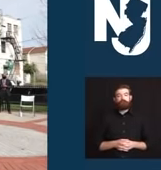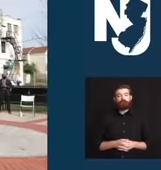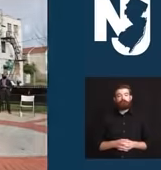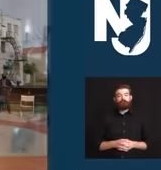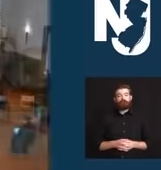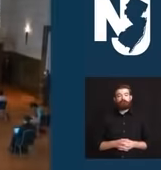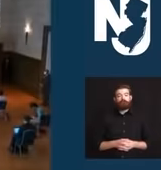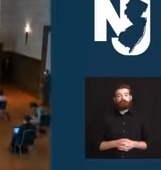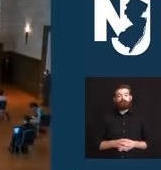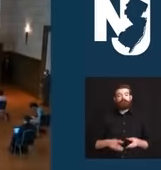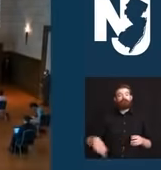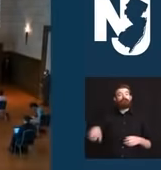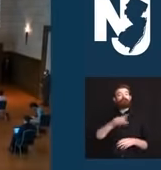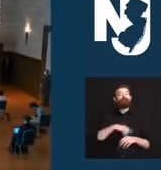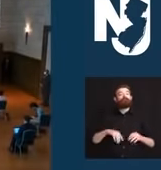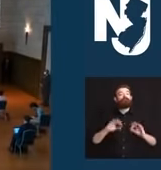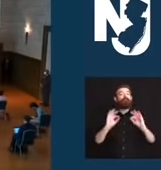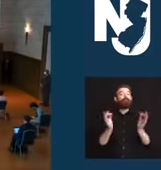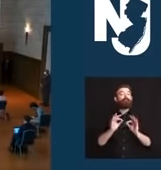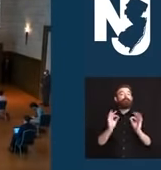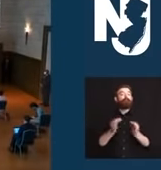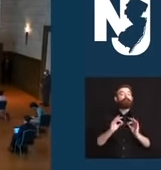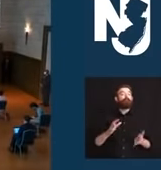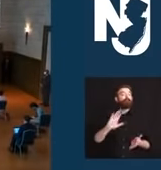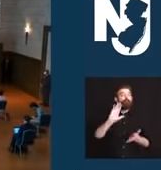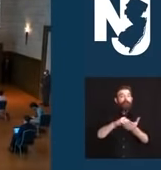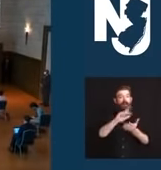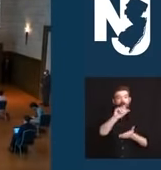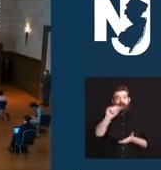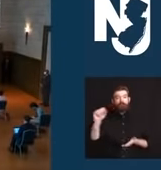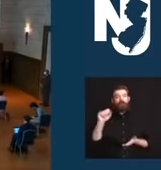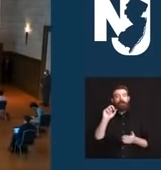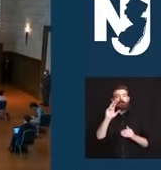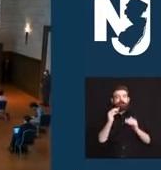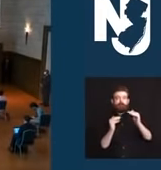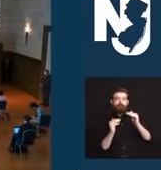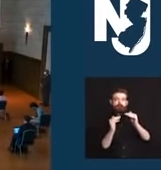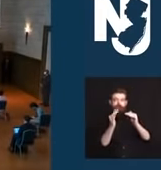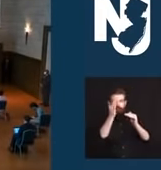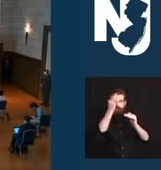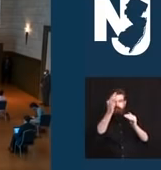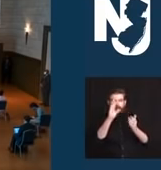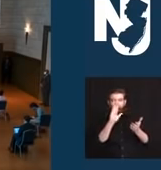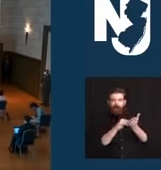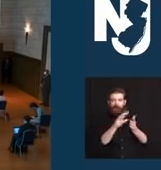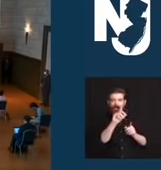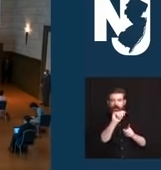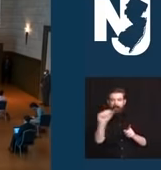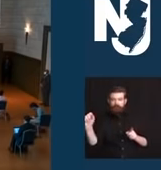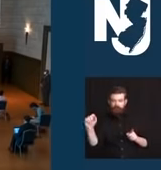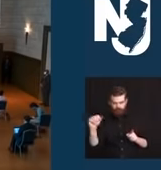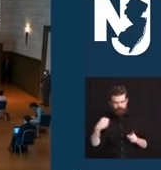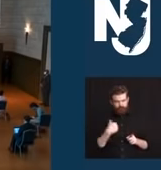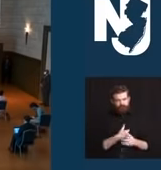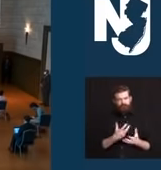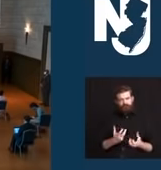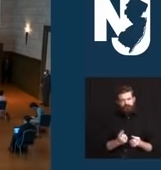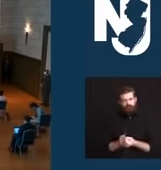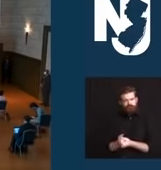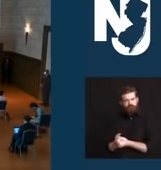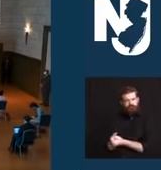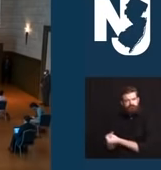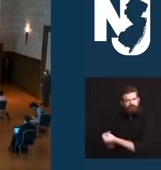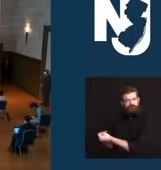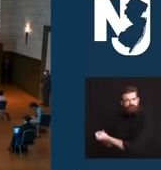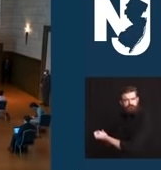class. And that is why yesterday in this very room, folks asked me a fair amount on the road, what does this room look like? That is the room